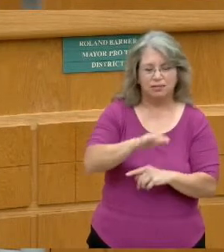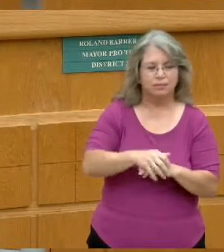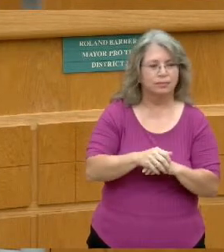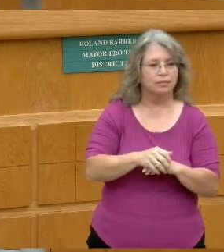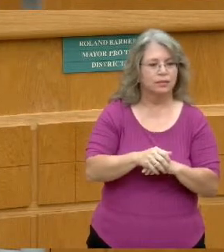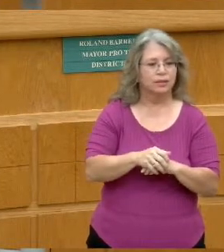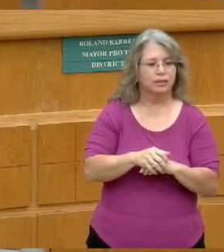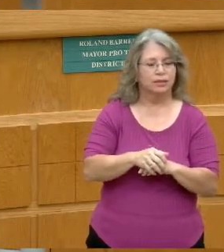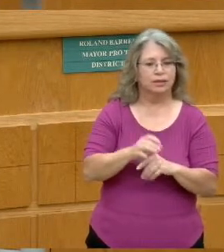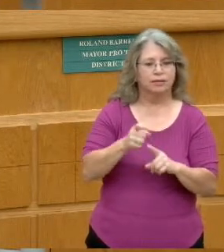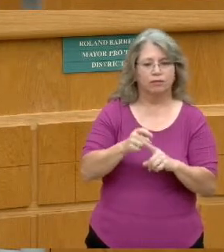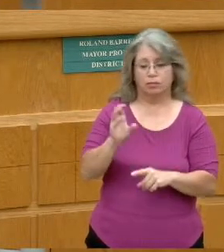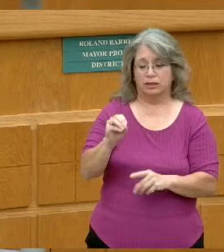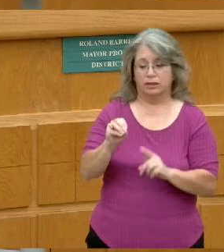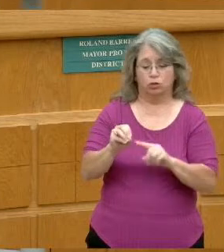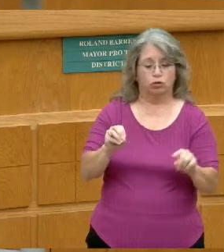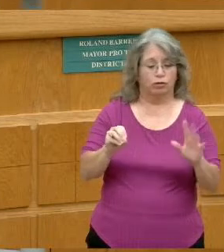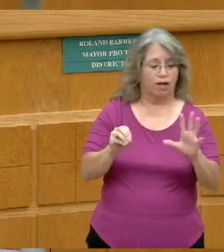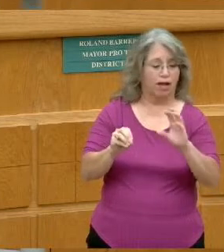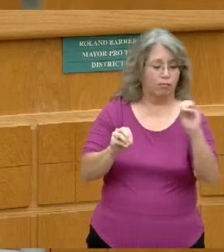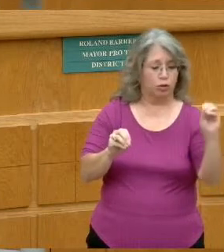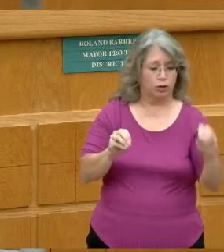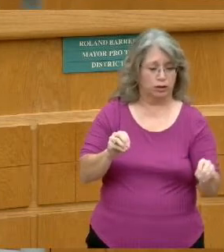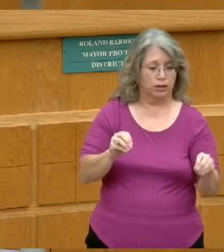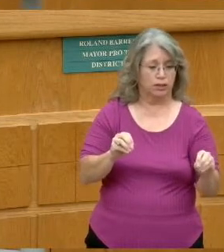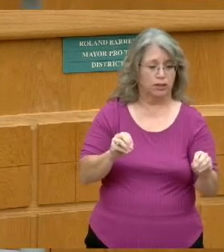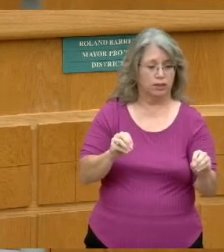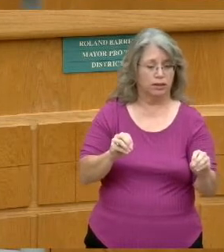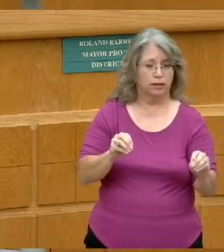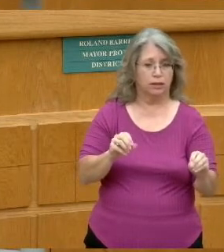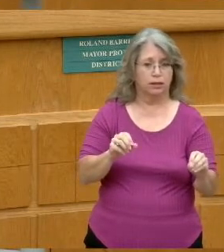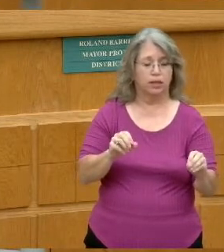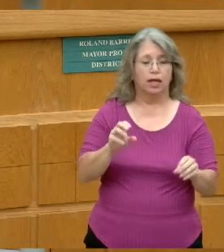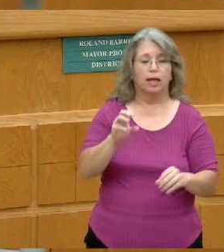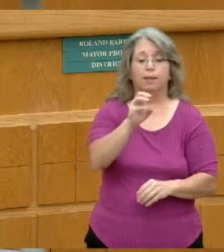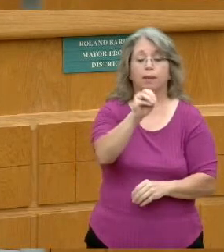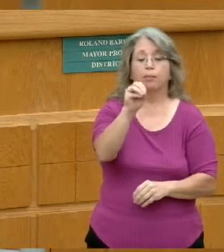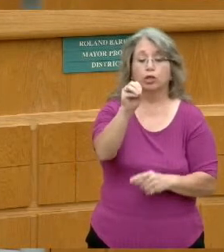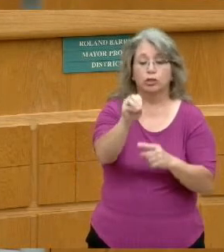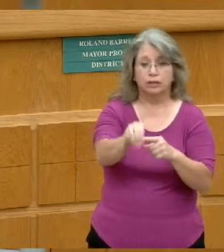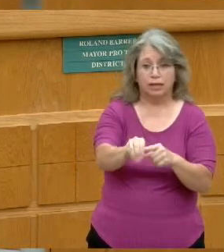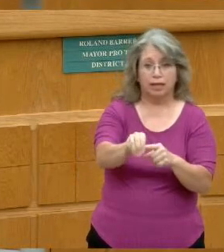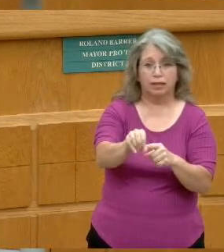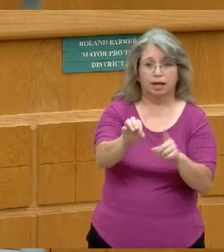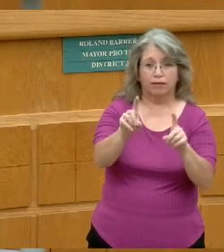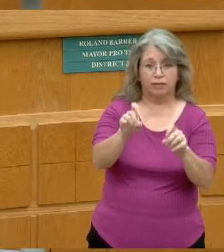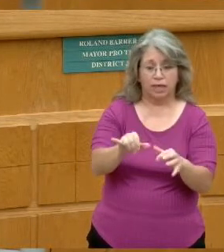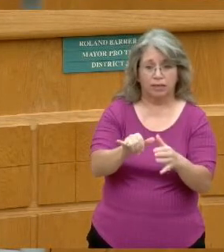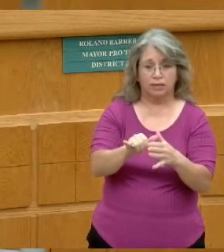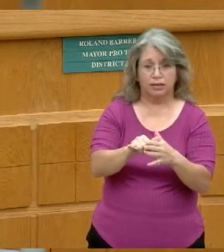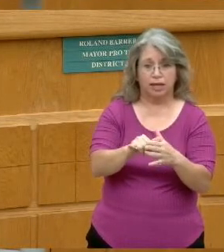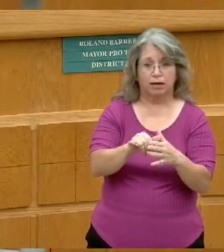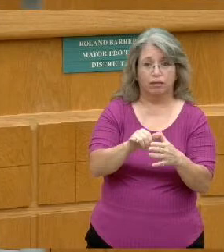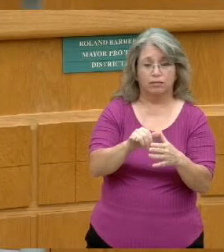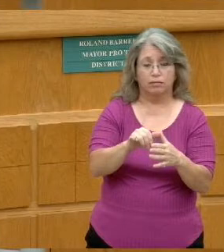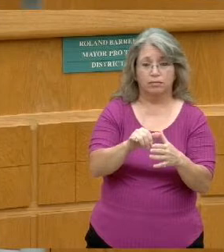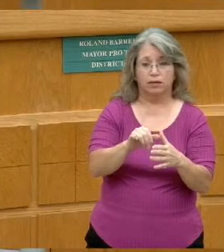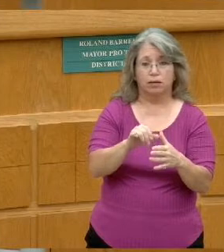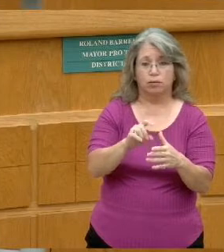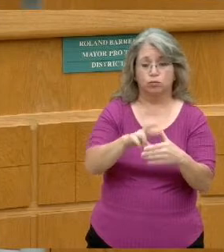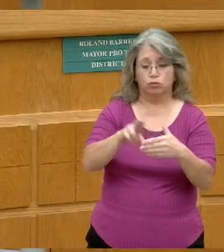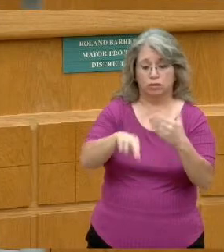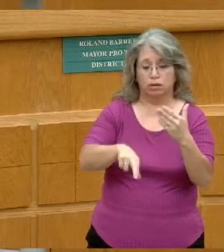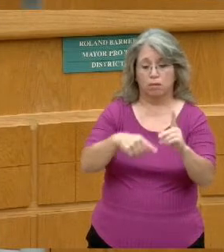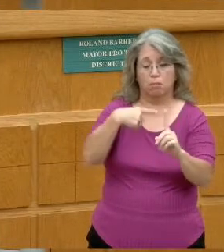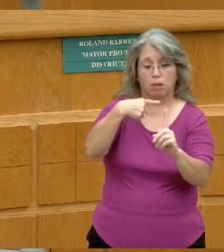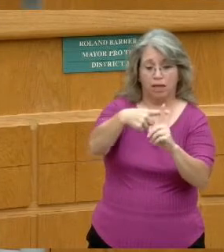0 to 5%. You can see, and what I said here is that the percentage of tests that are coming back positive are roughly level. Now, if the